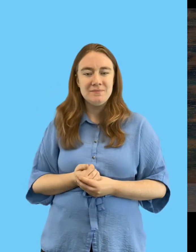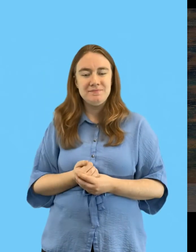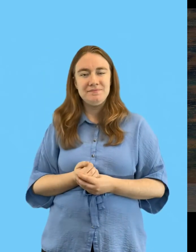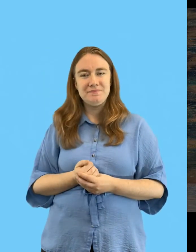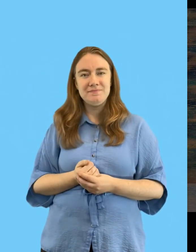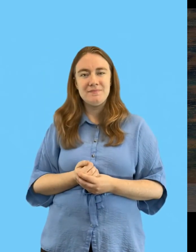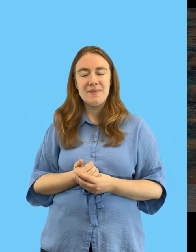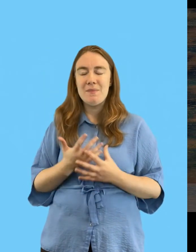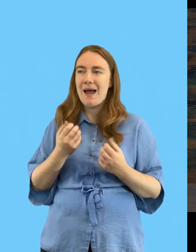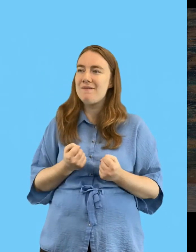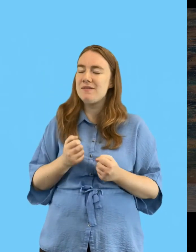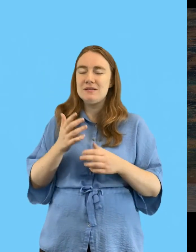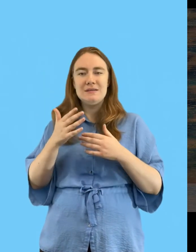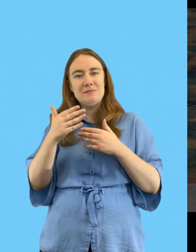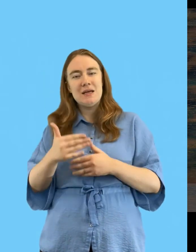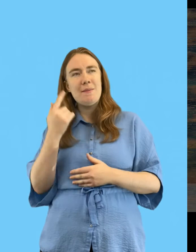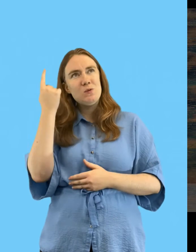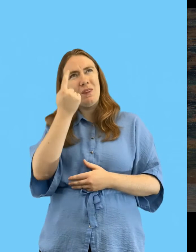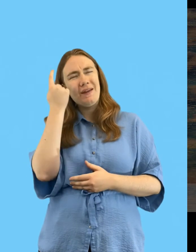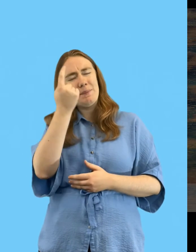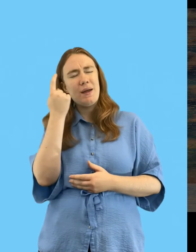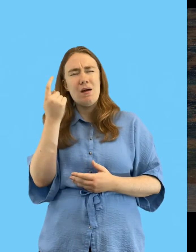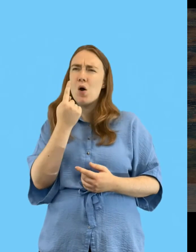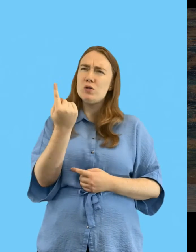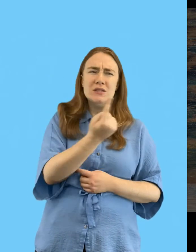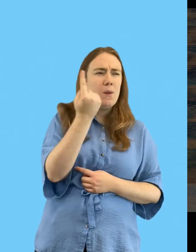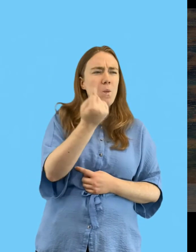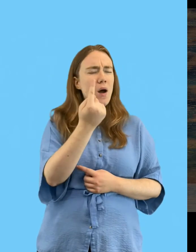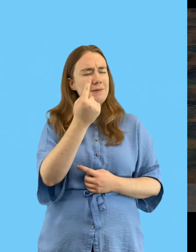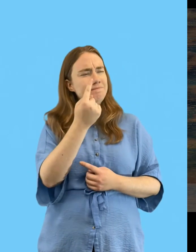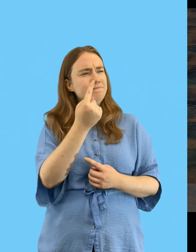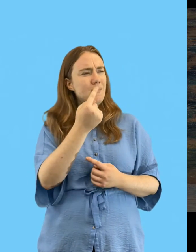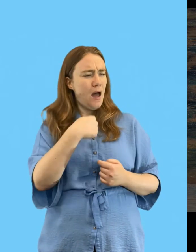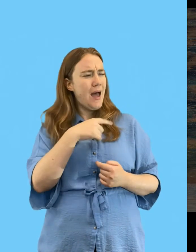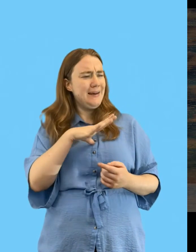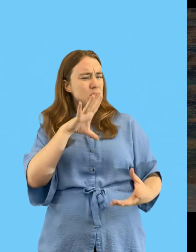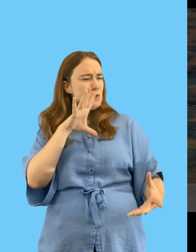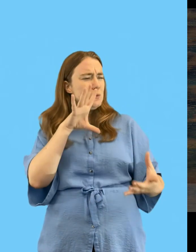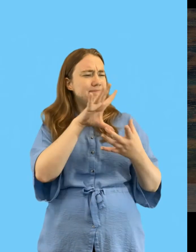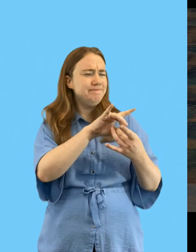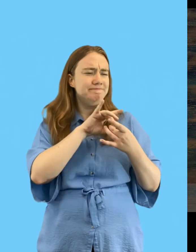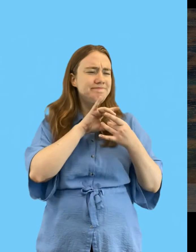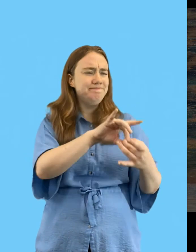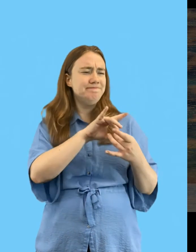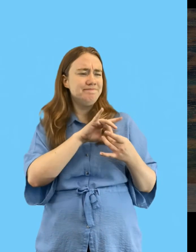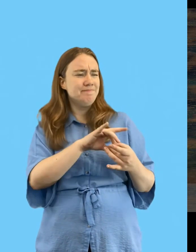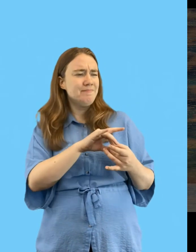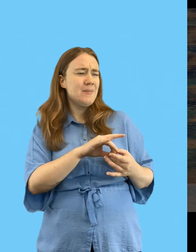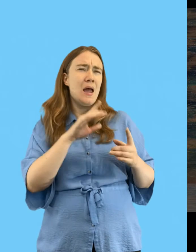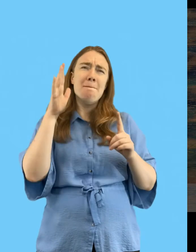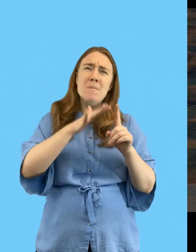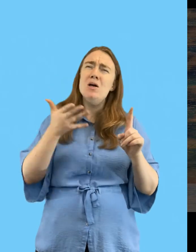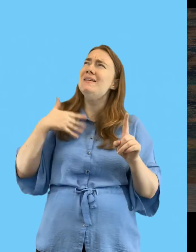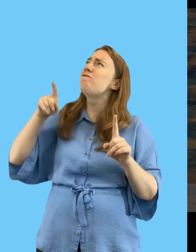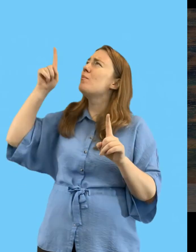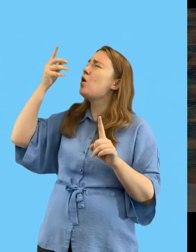not take a moment to consider, is there someone particularly that I need to reach out to, extending the mercy that